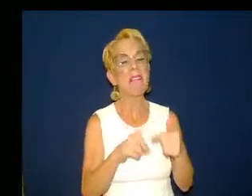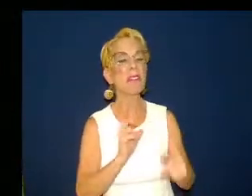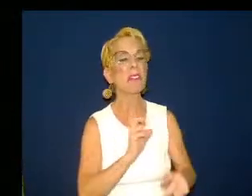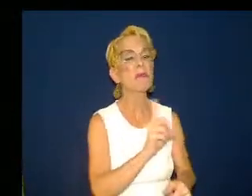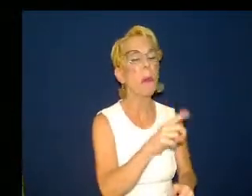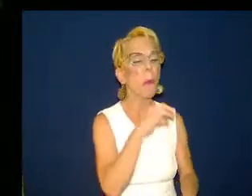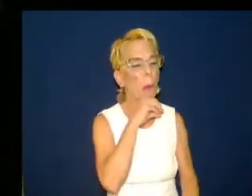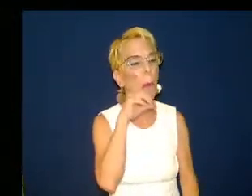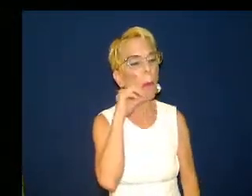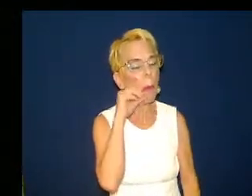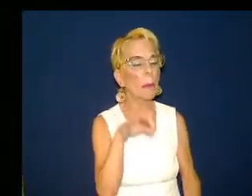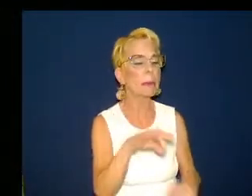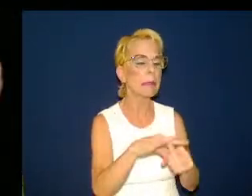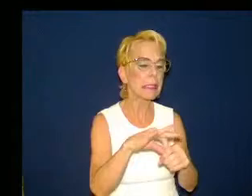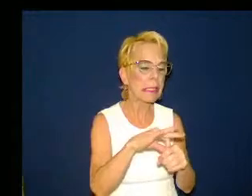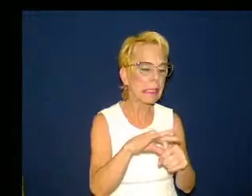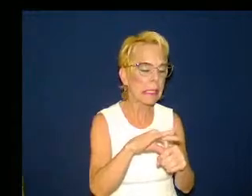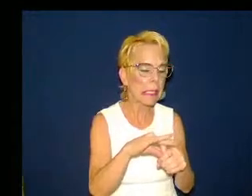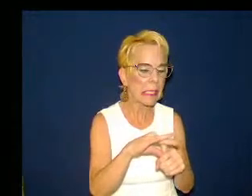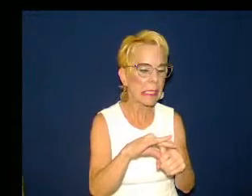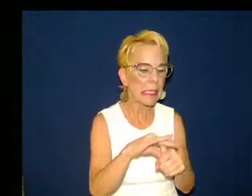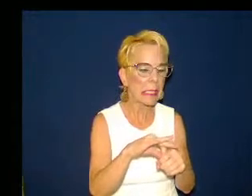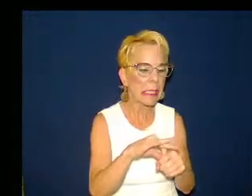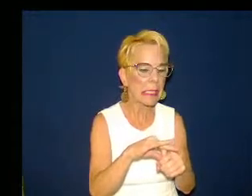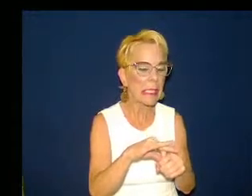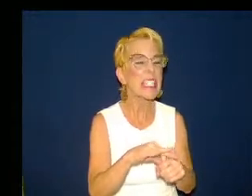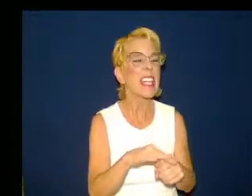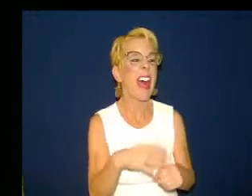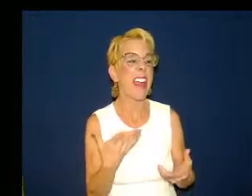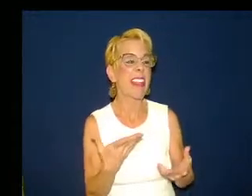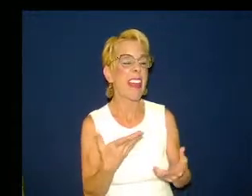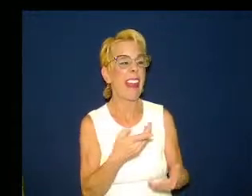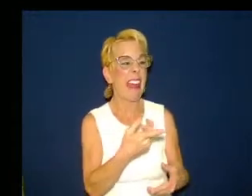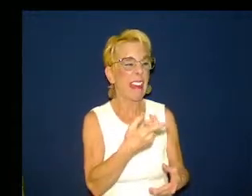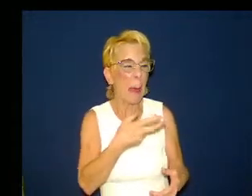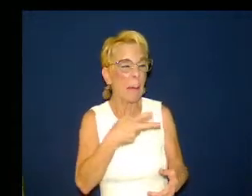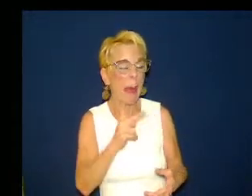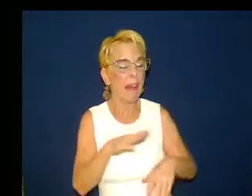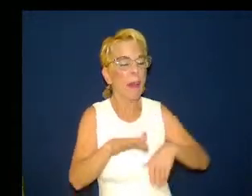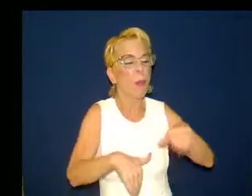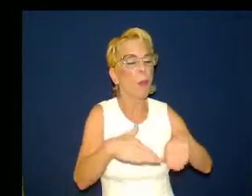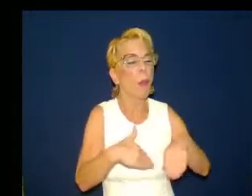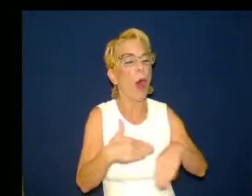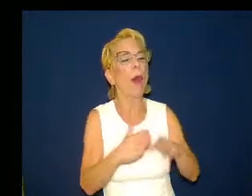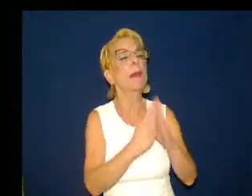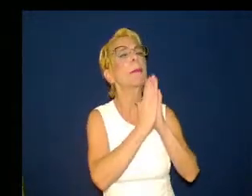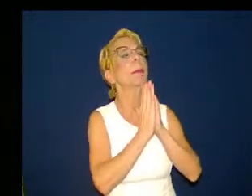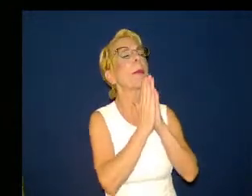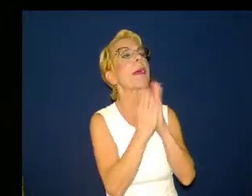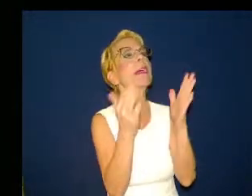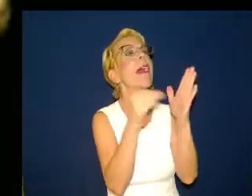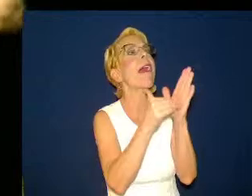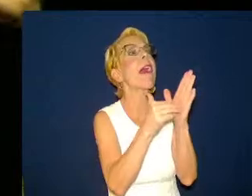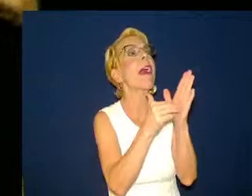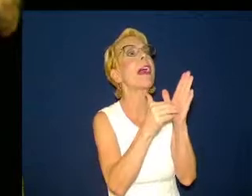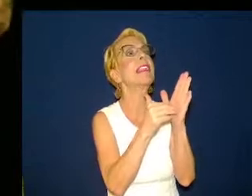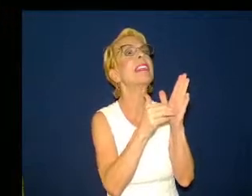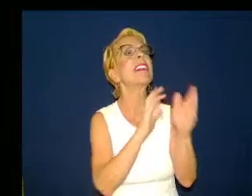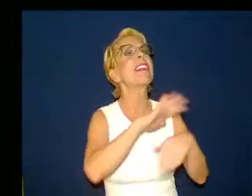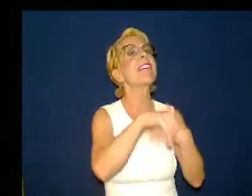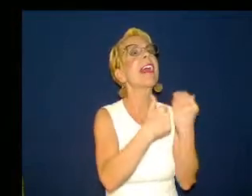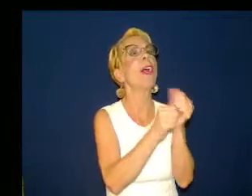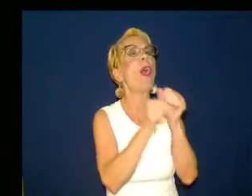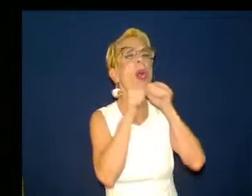back and I pray for the eradication of illness and disease in our world. That's what I pray for." So this amazed